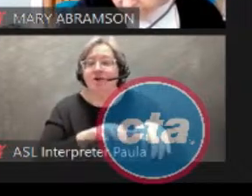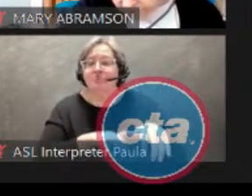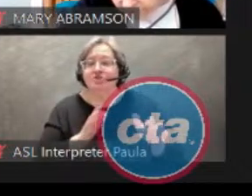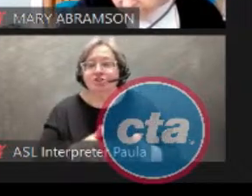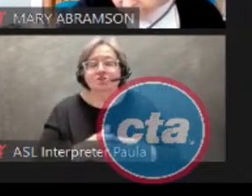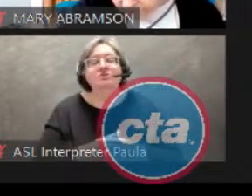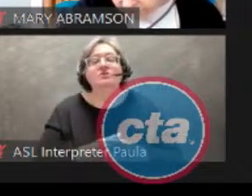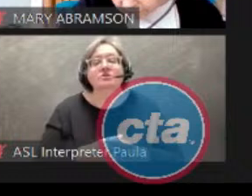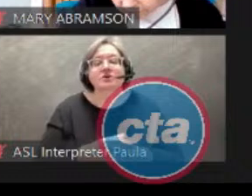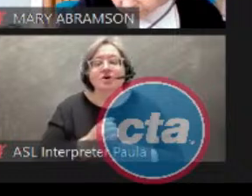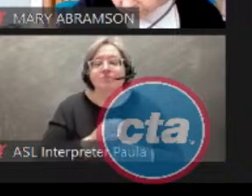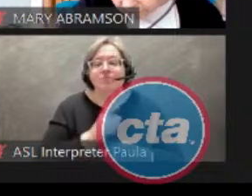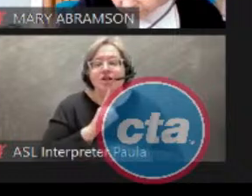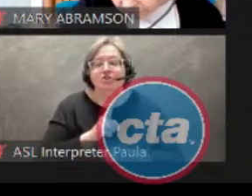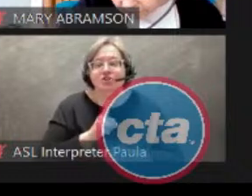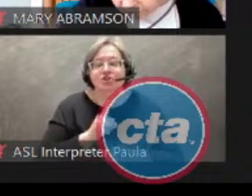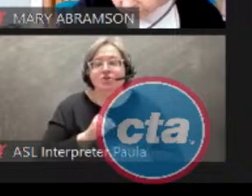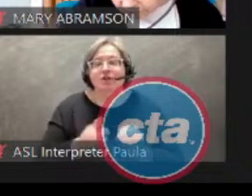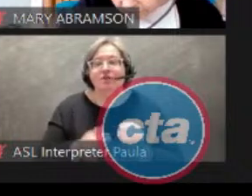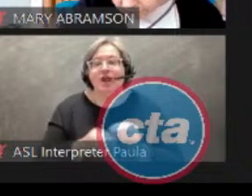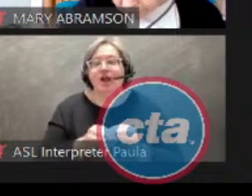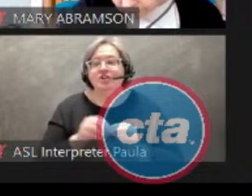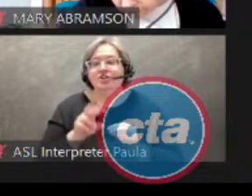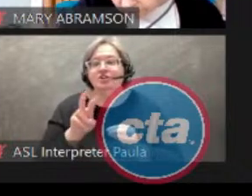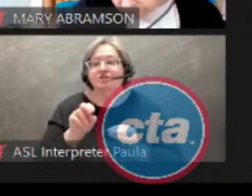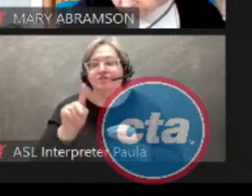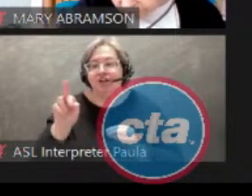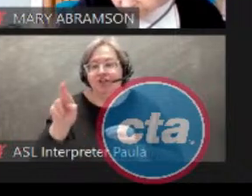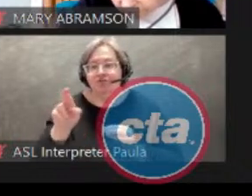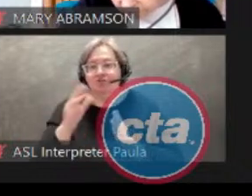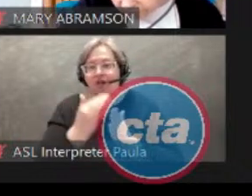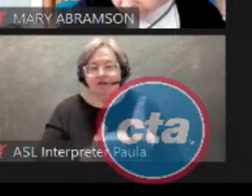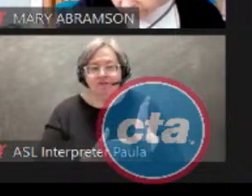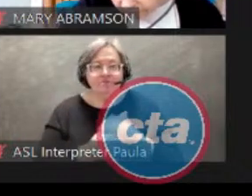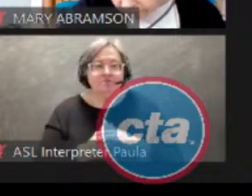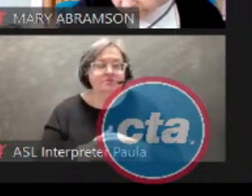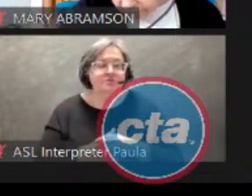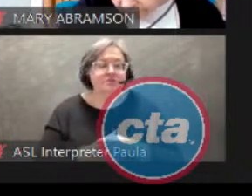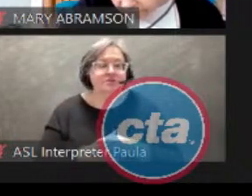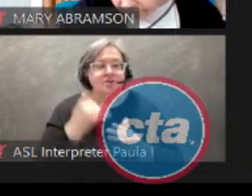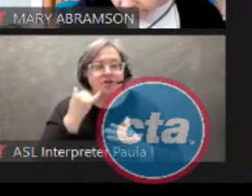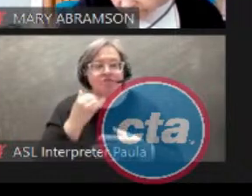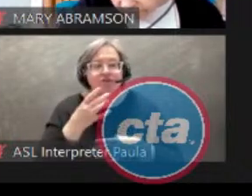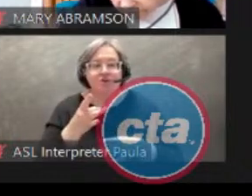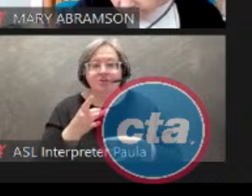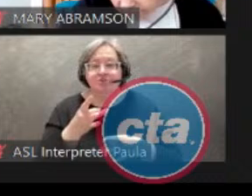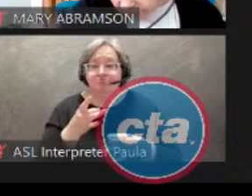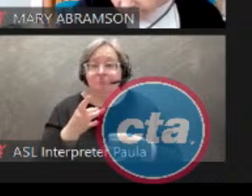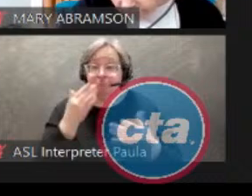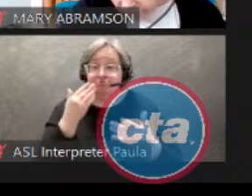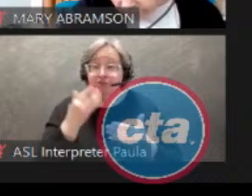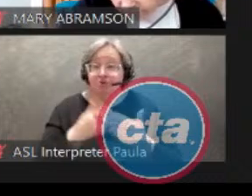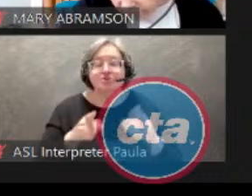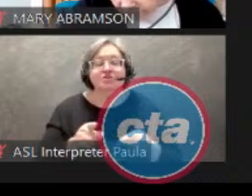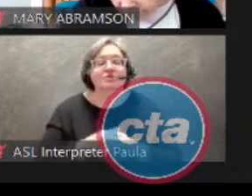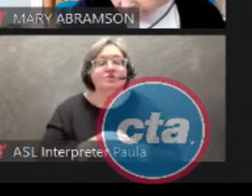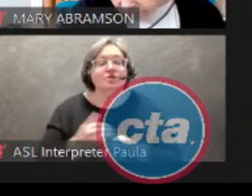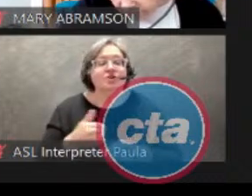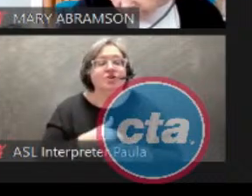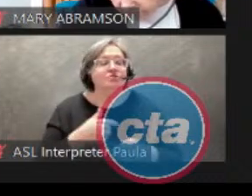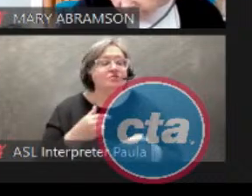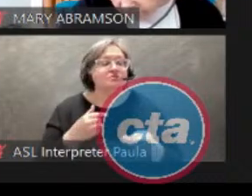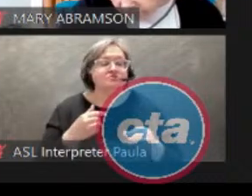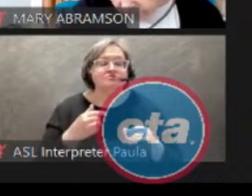whatever. Make sure that they get into the vendor, please. And then if you're interested in staying up to date of things, we have tons of